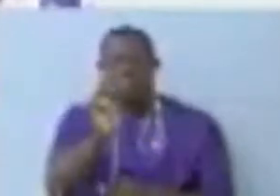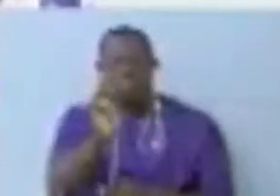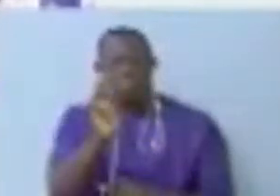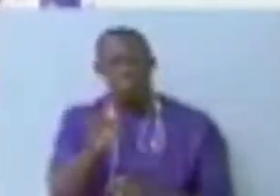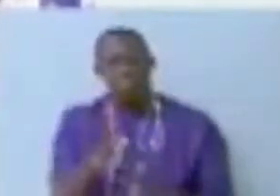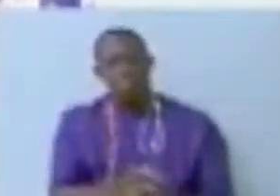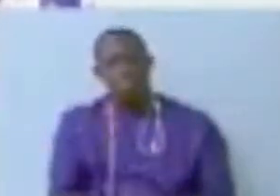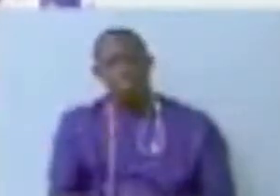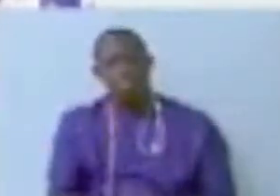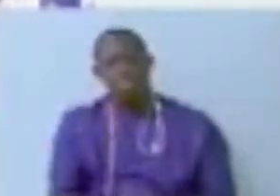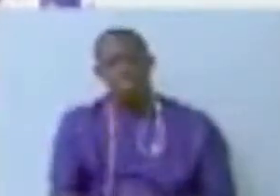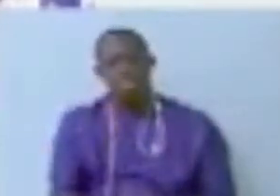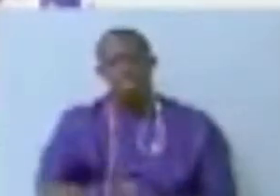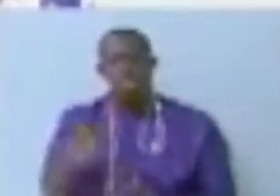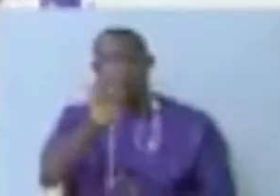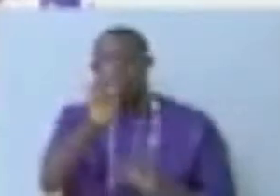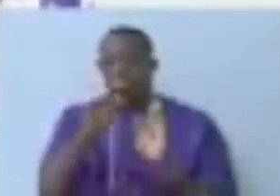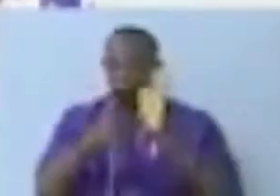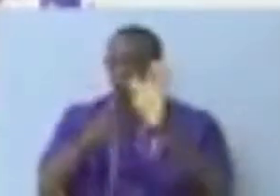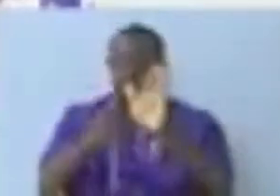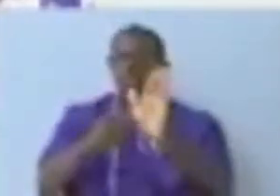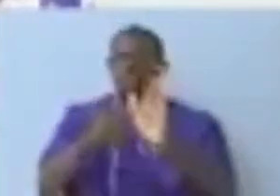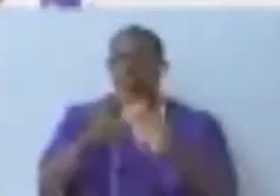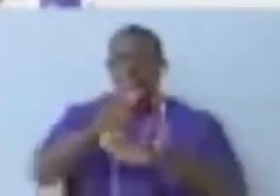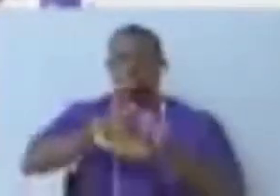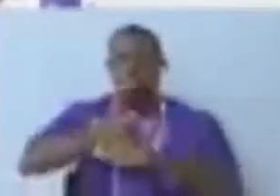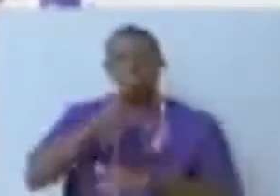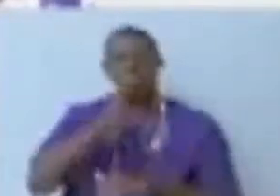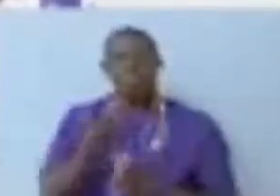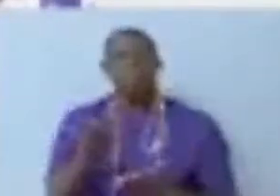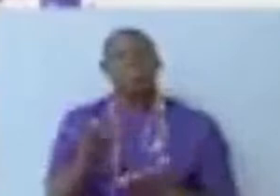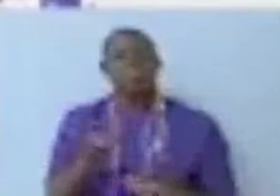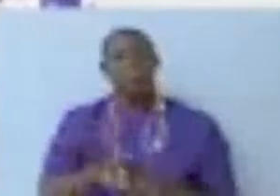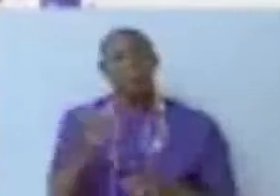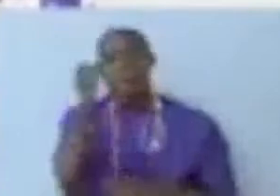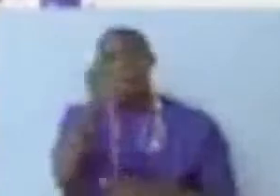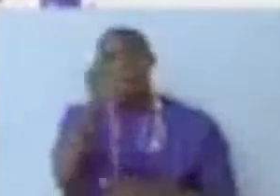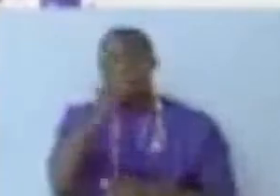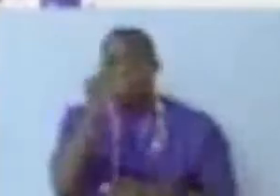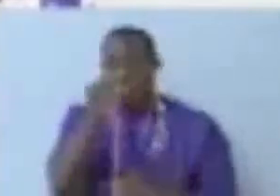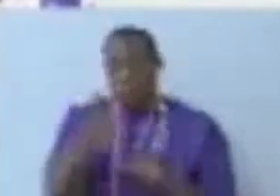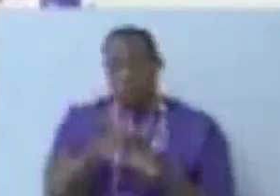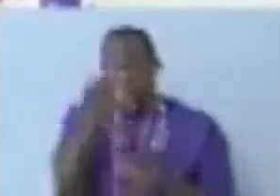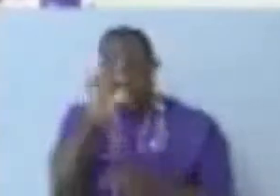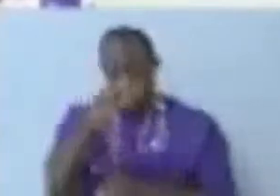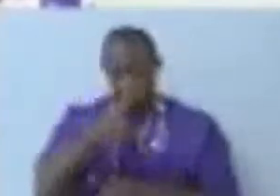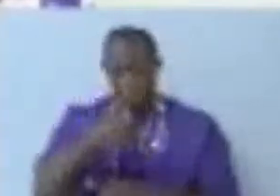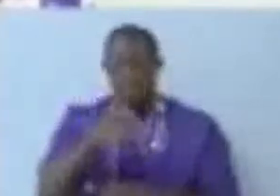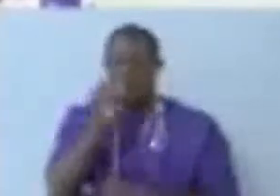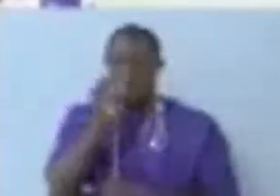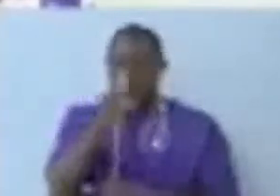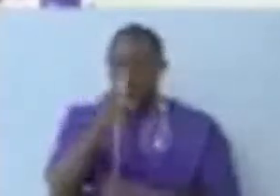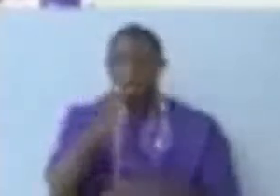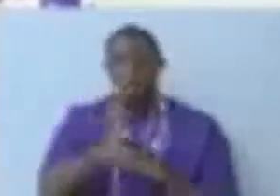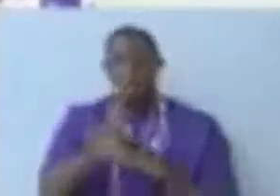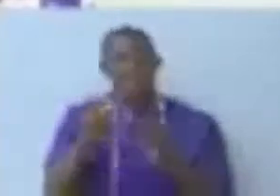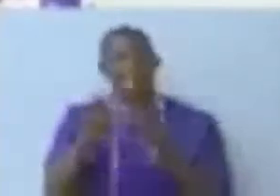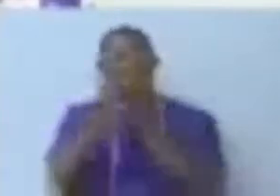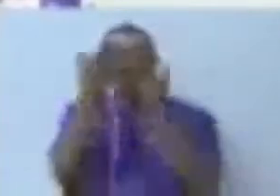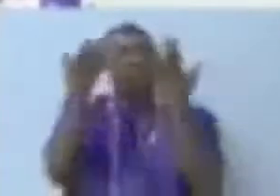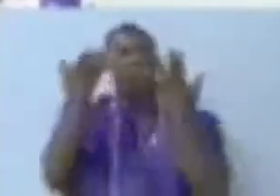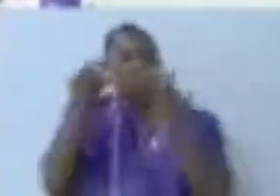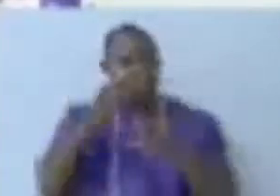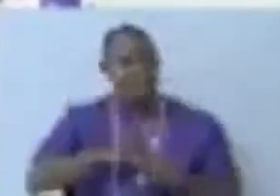That is what it appears to me. Because once I said several times that I do not know.